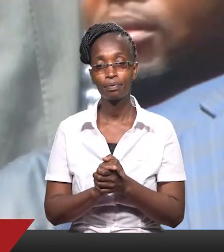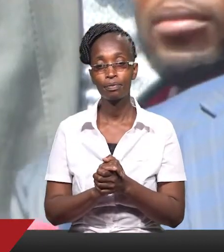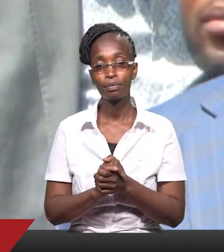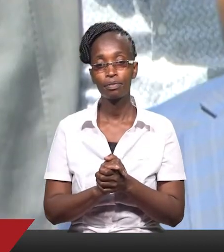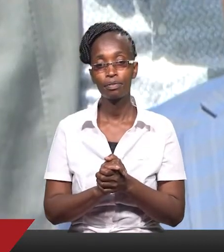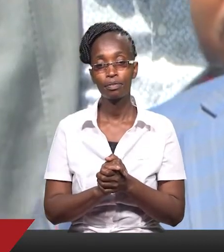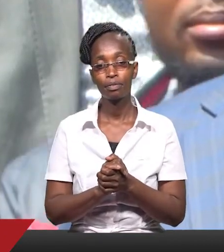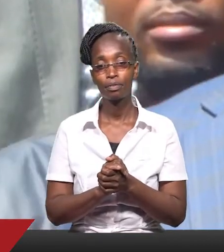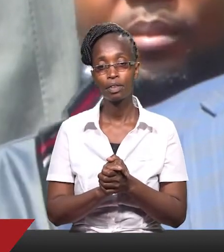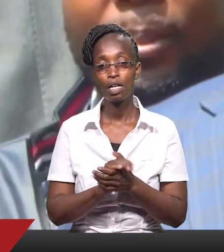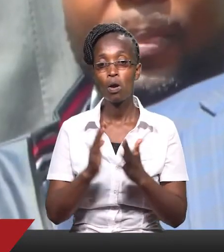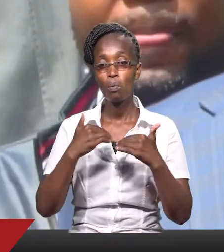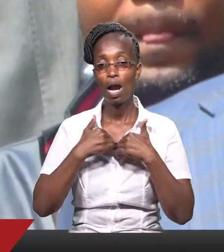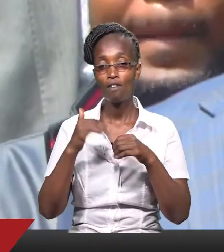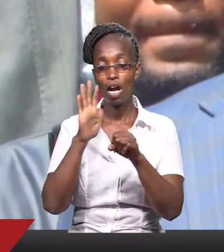disregard speculations,